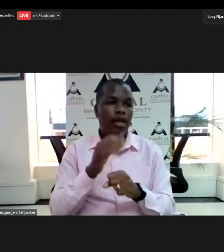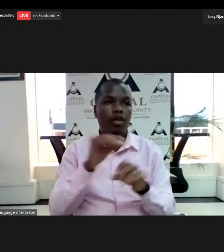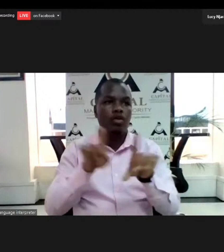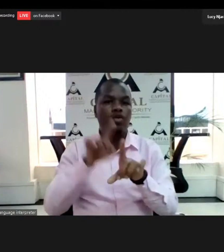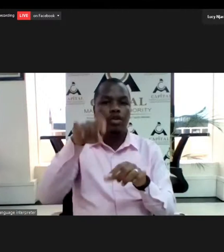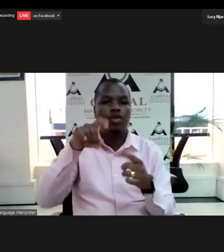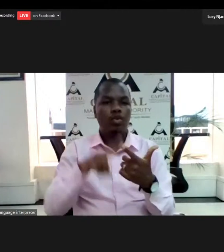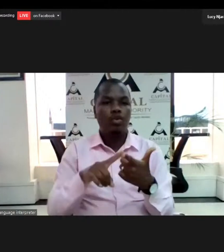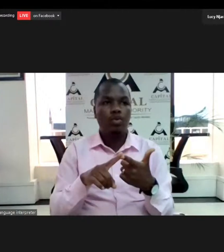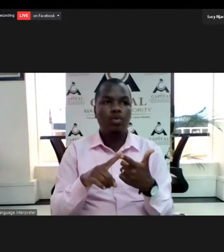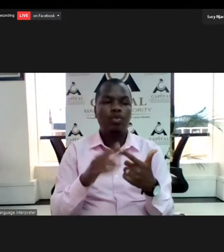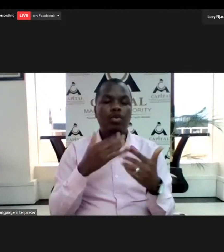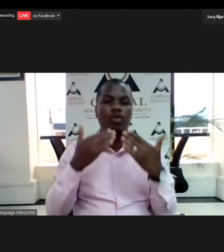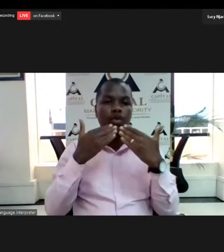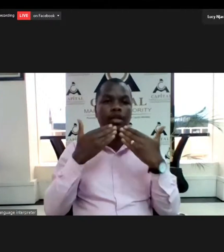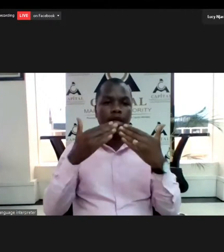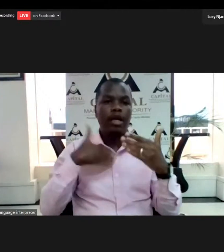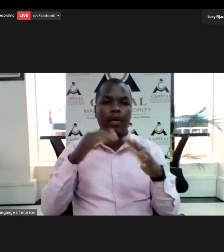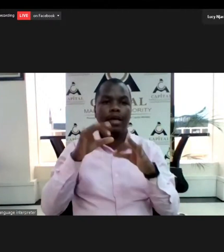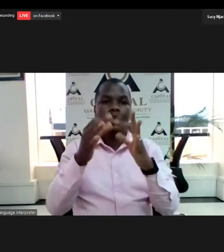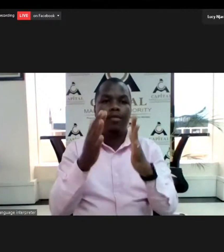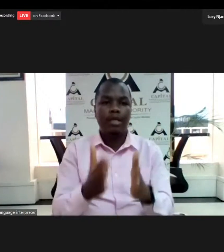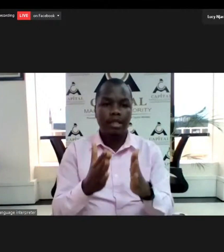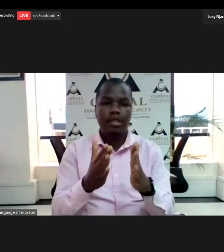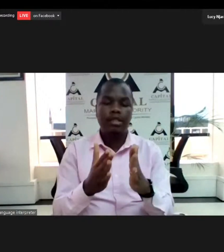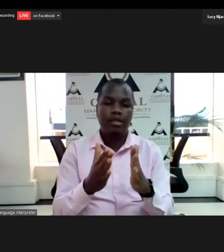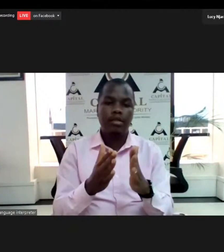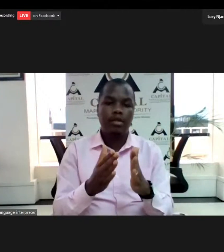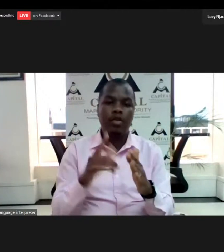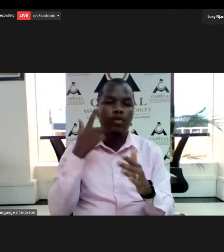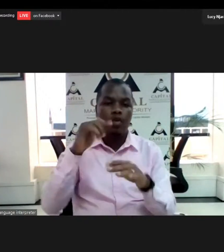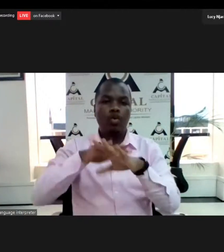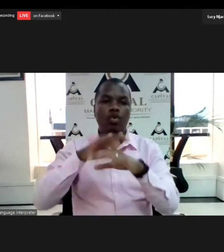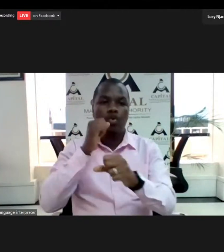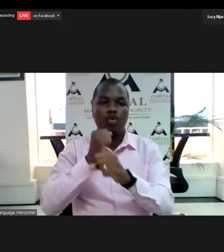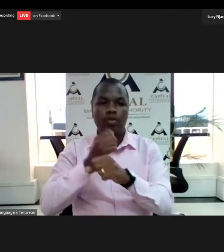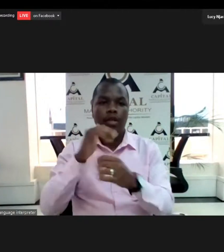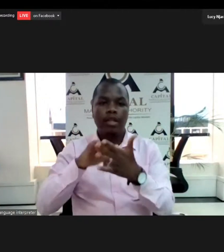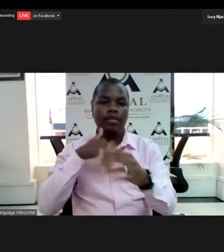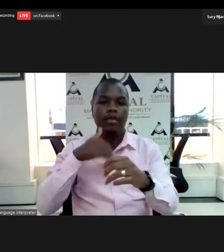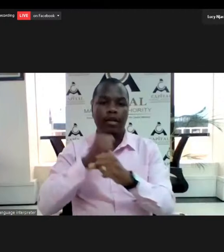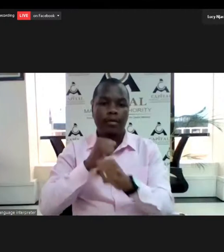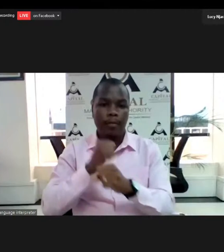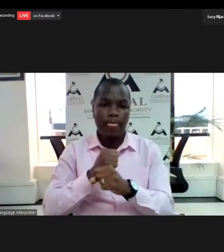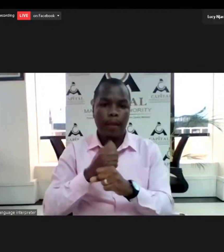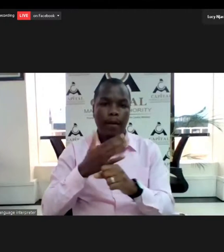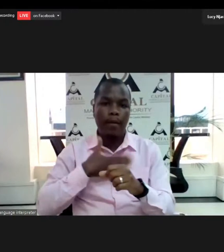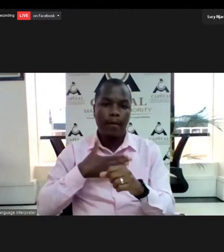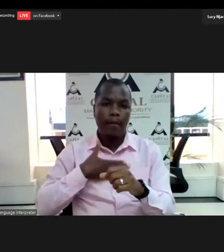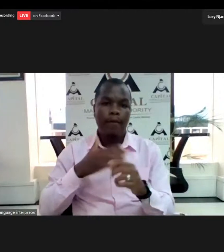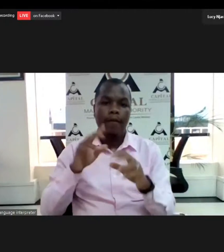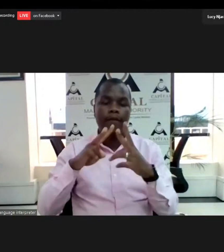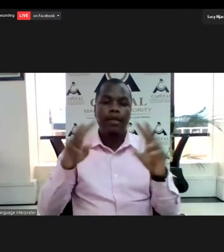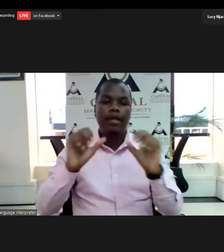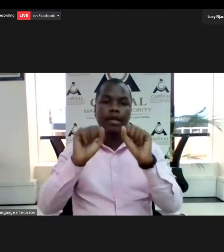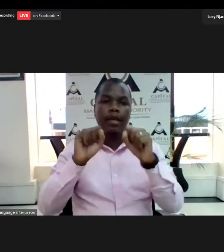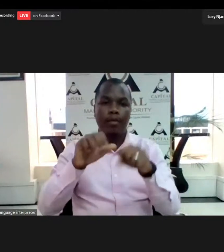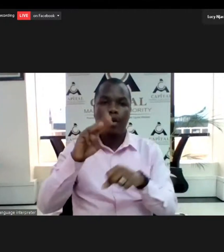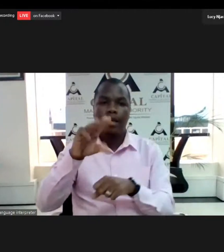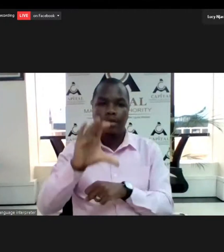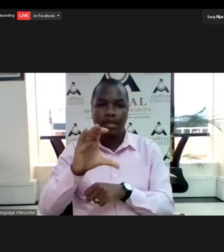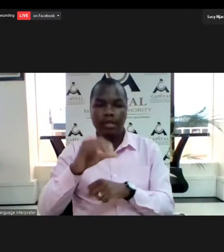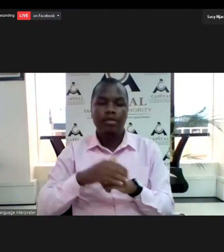also want to thank our sign language interpreters for the good job that they have done. Our very able